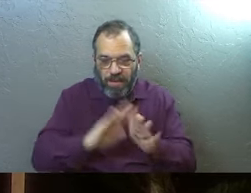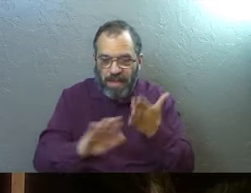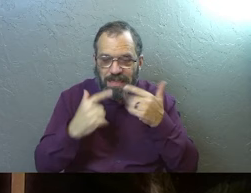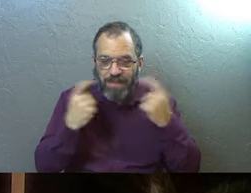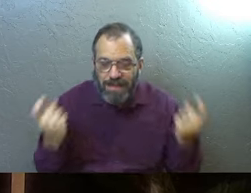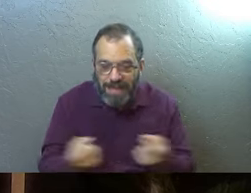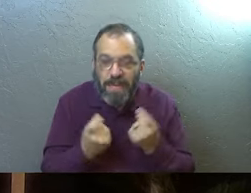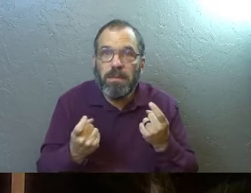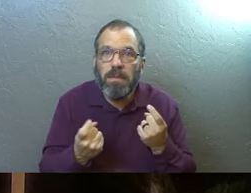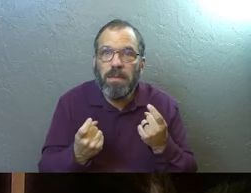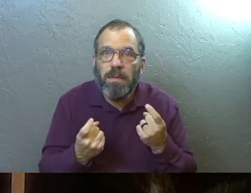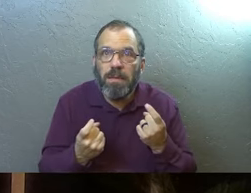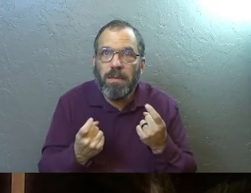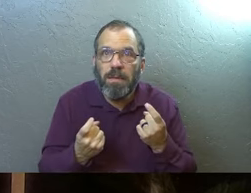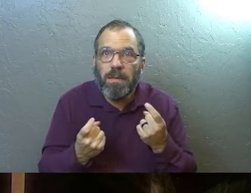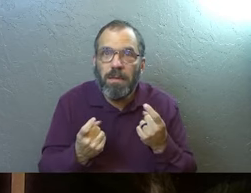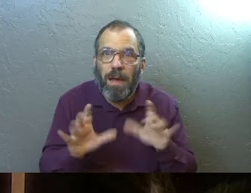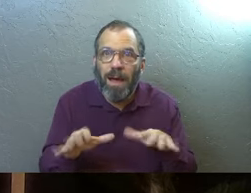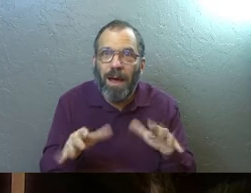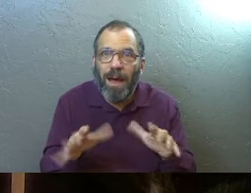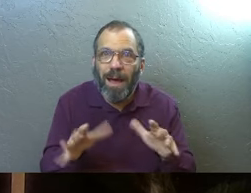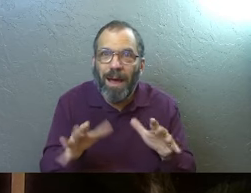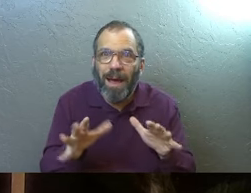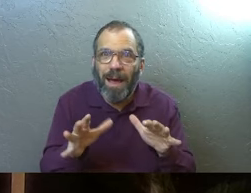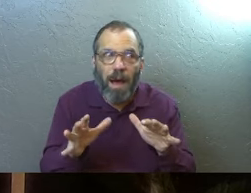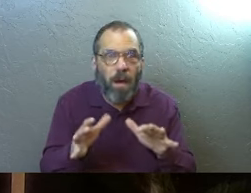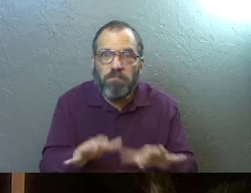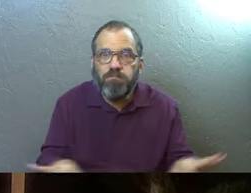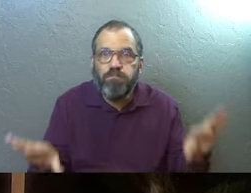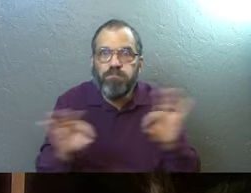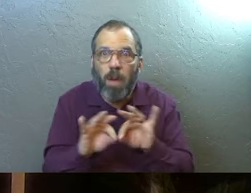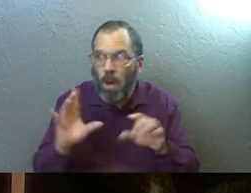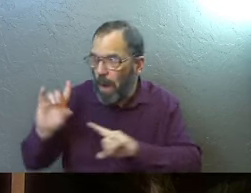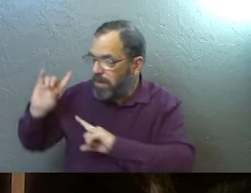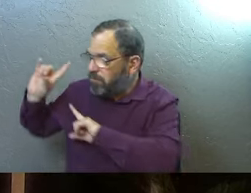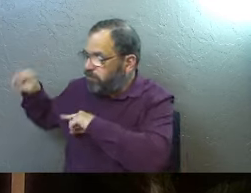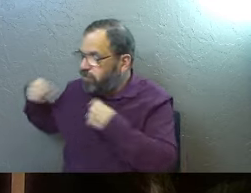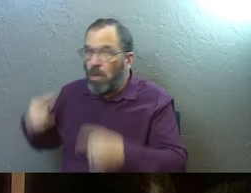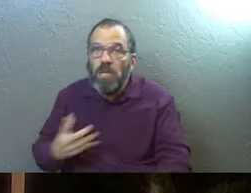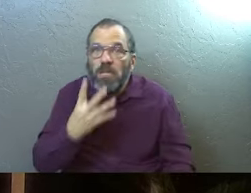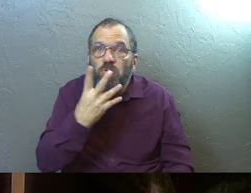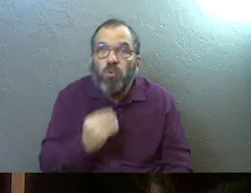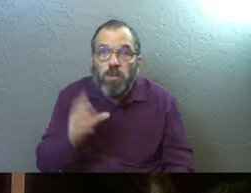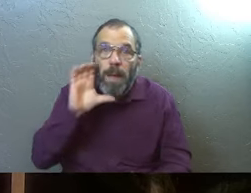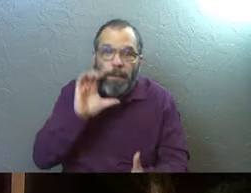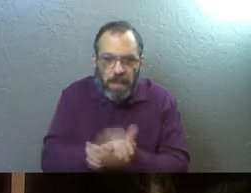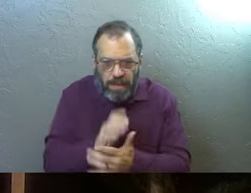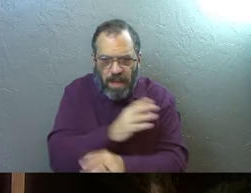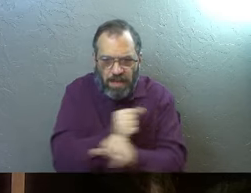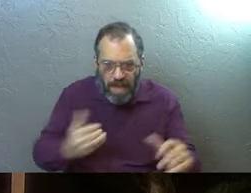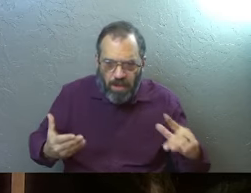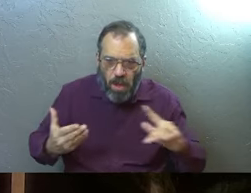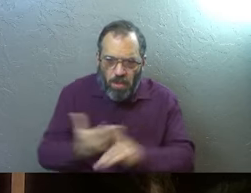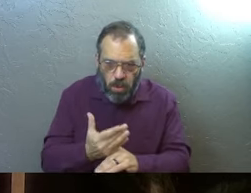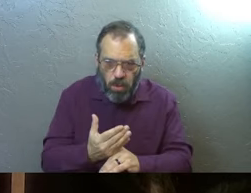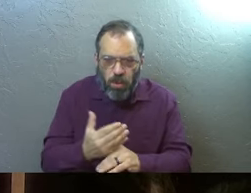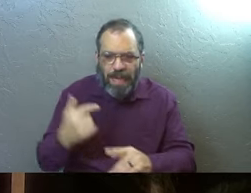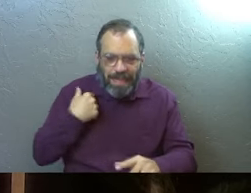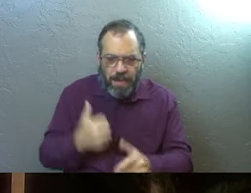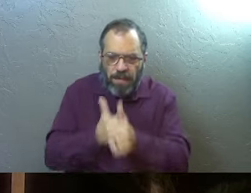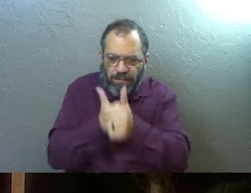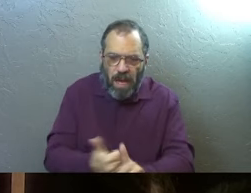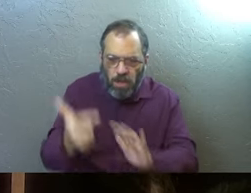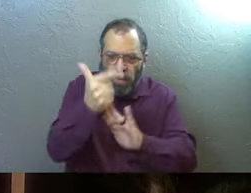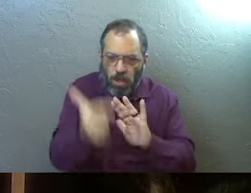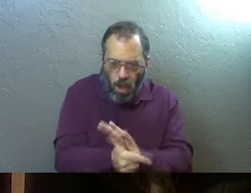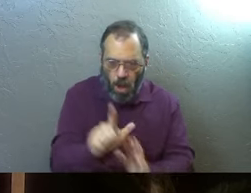sins. That's big. Why? Because up to that point, the Jews would have said, salvation is going to come through us keeping the